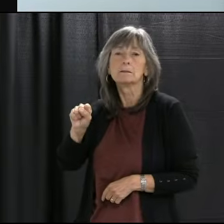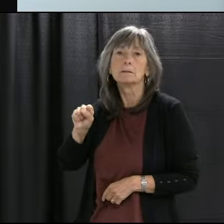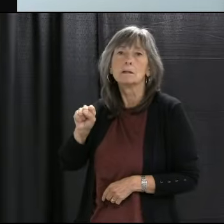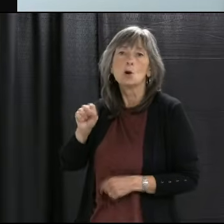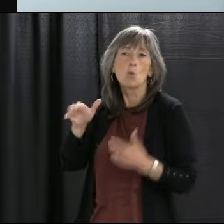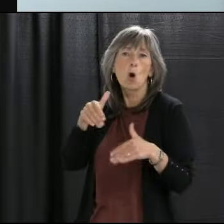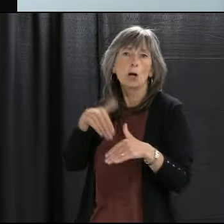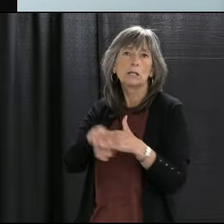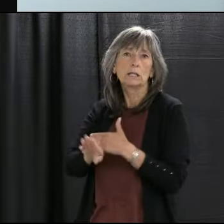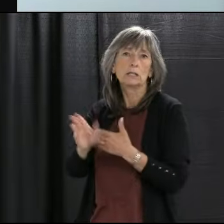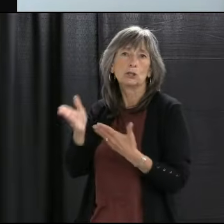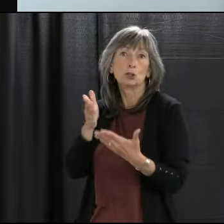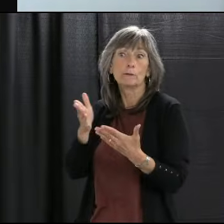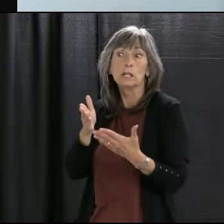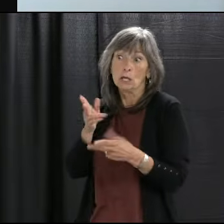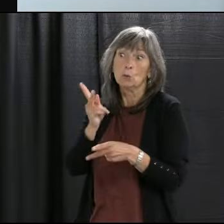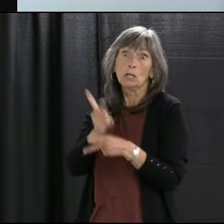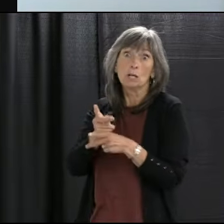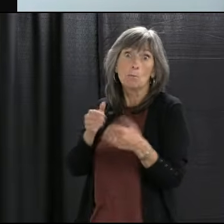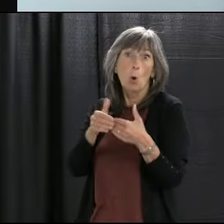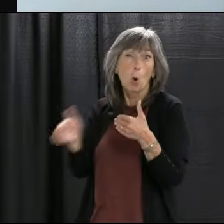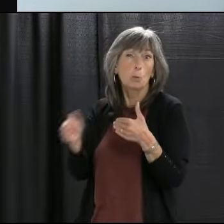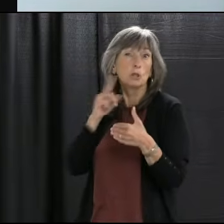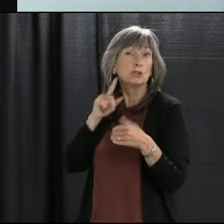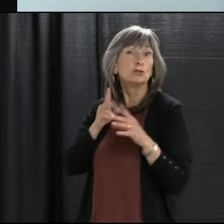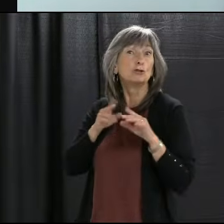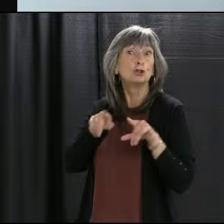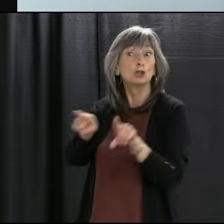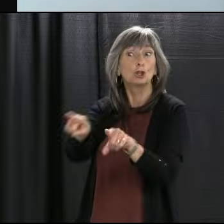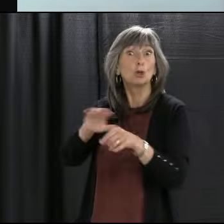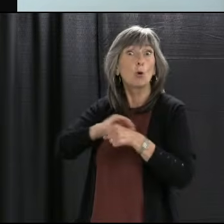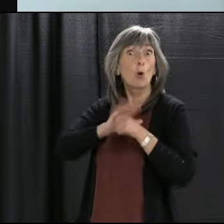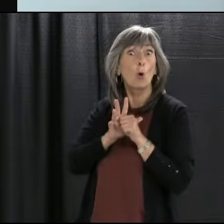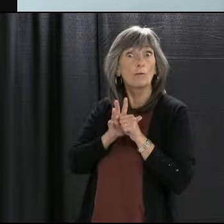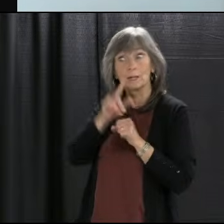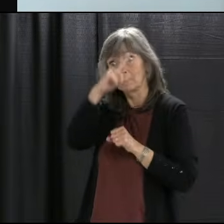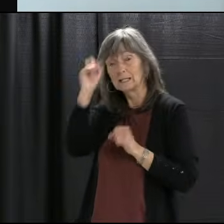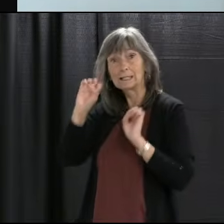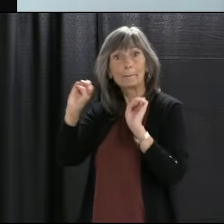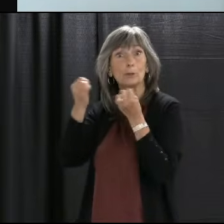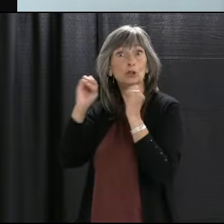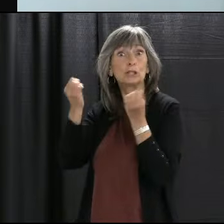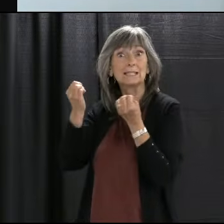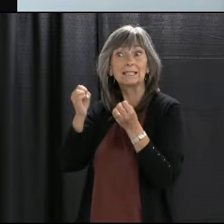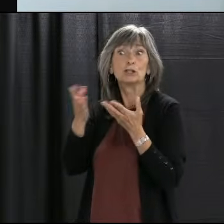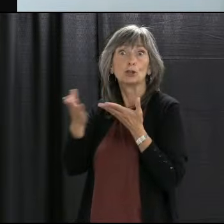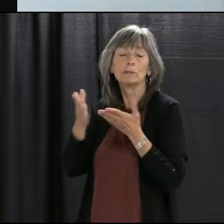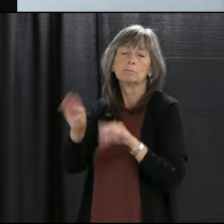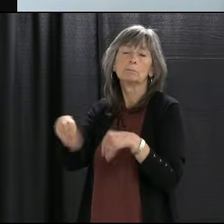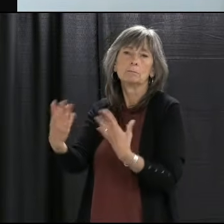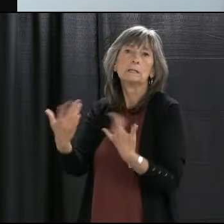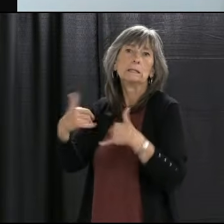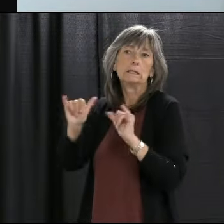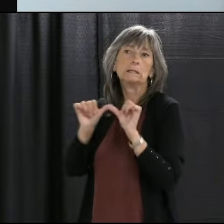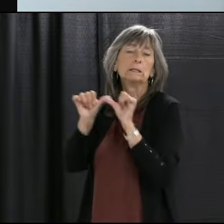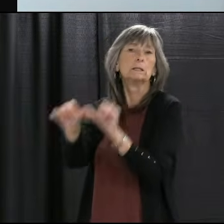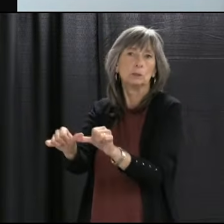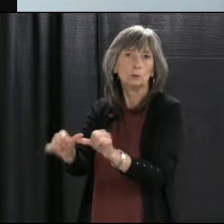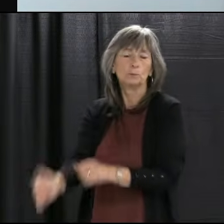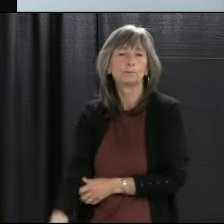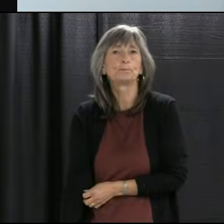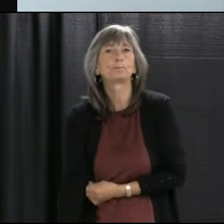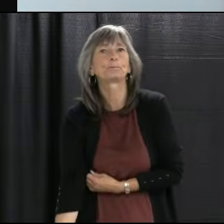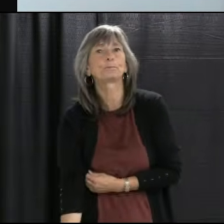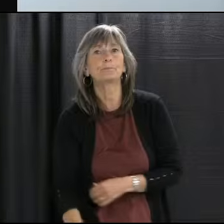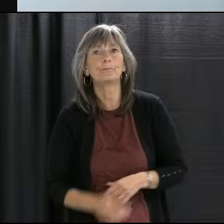available too. And we kept Doorways open, if you remember, during COVID, regarding it as an emergency kind of service. Stick